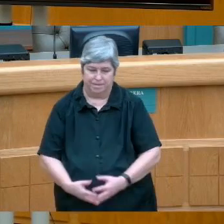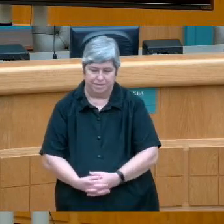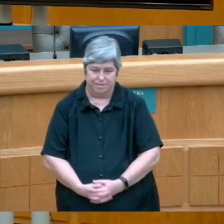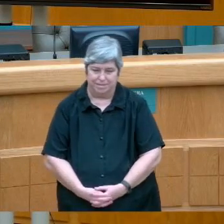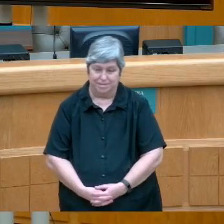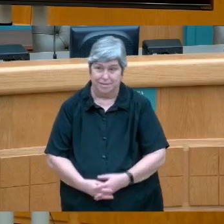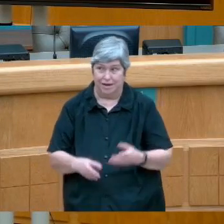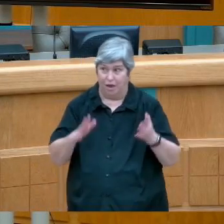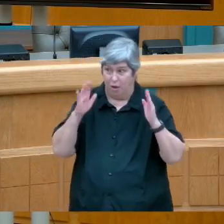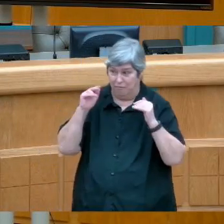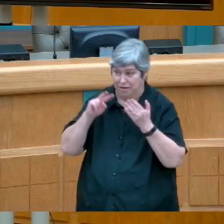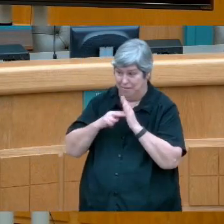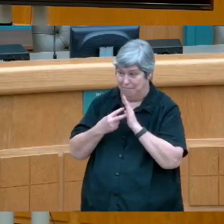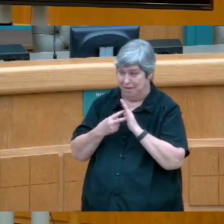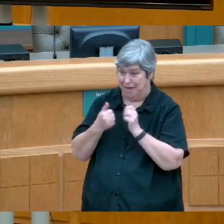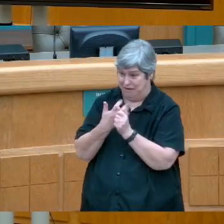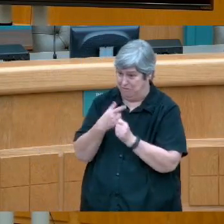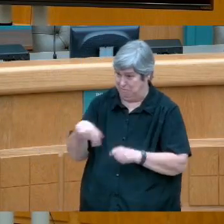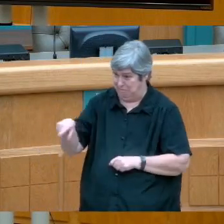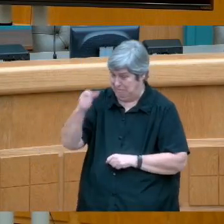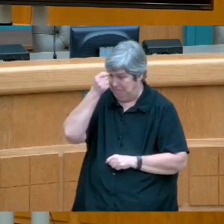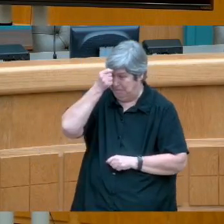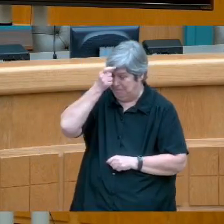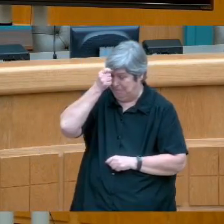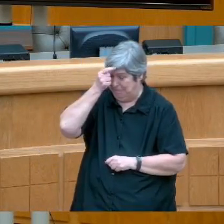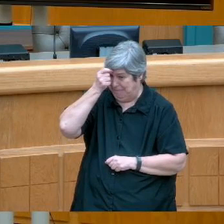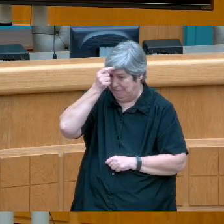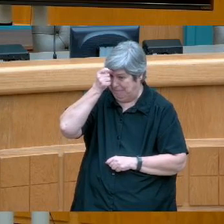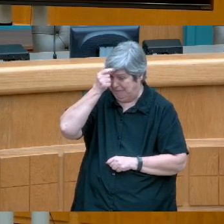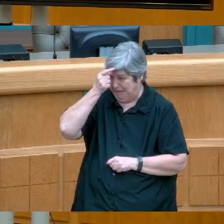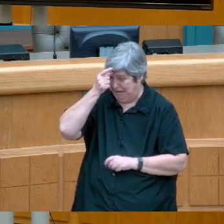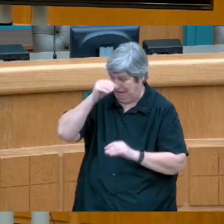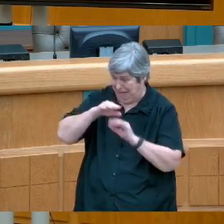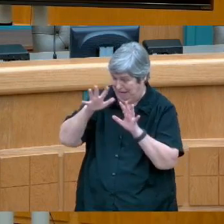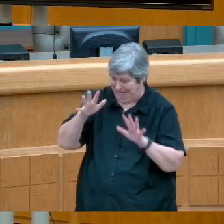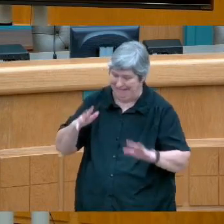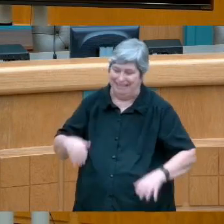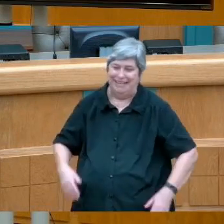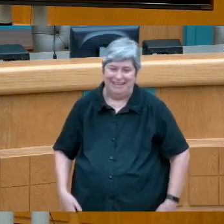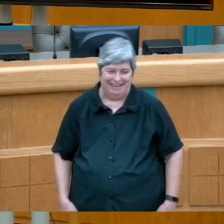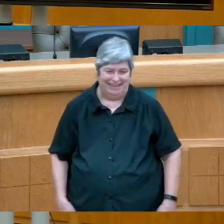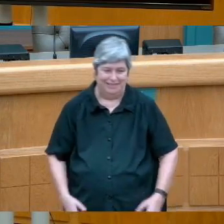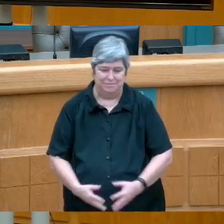Hopefully that means that everybody was on board.